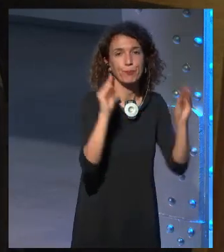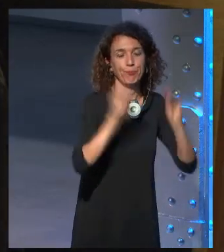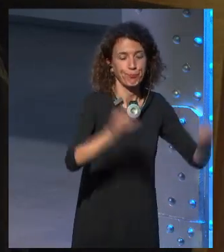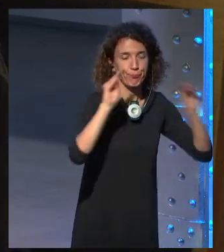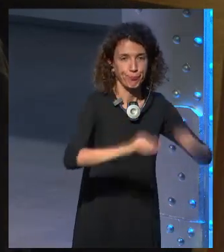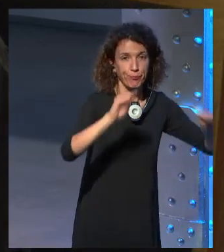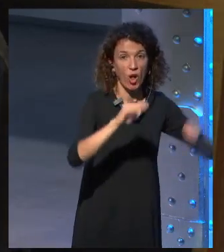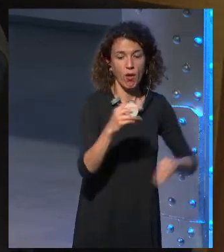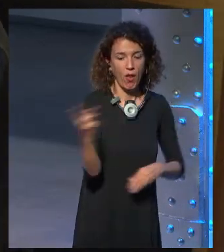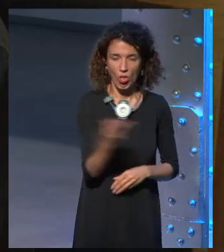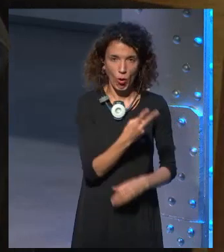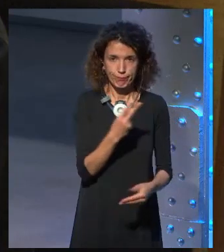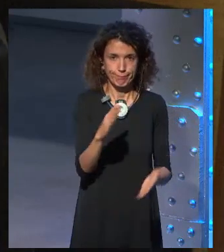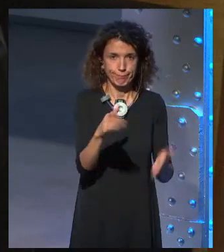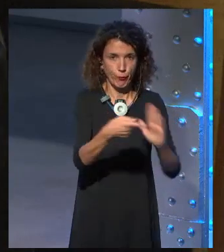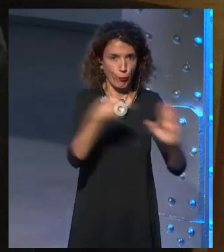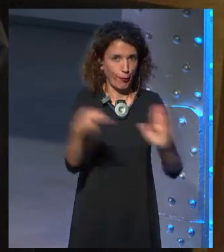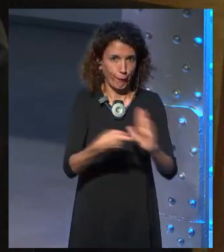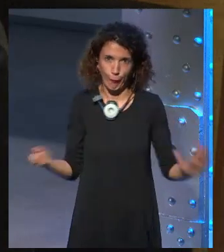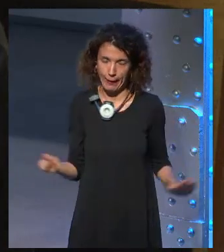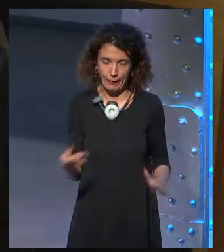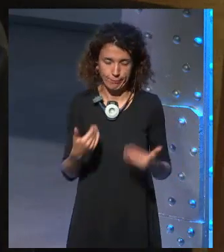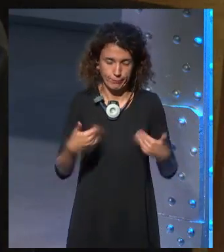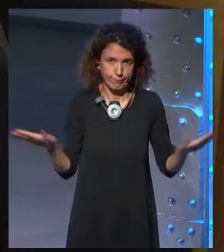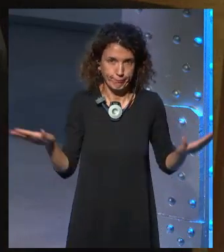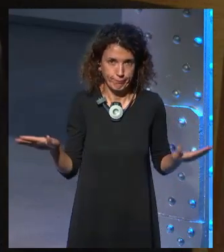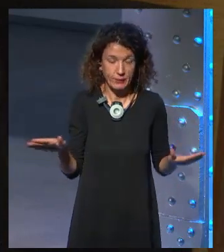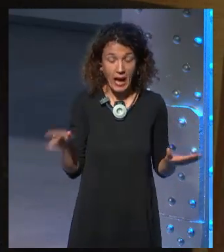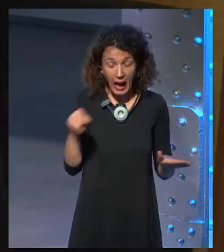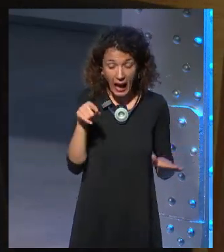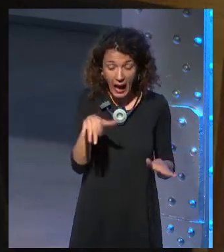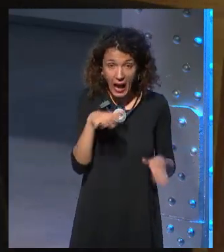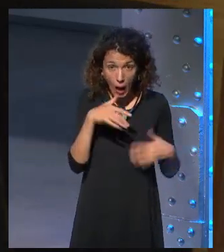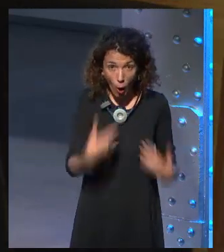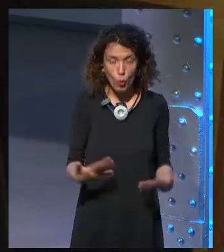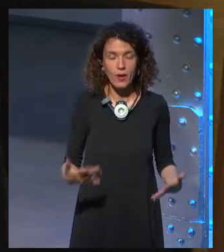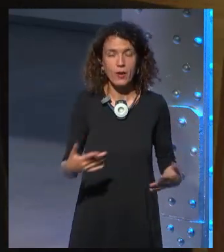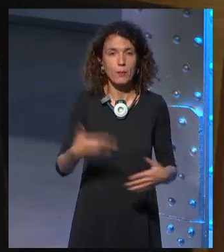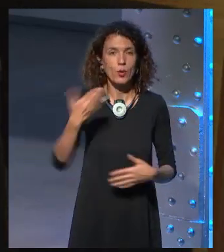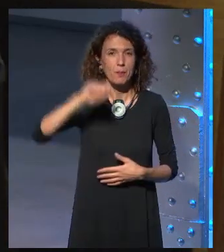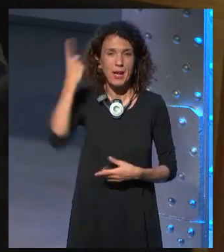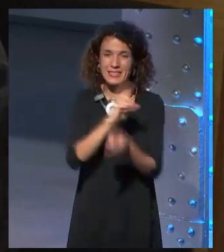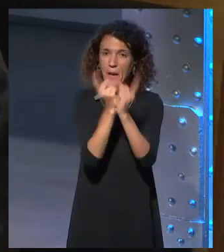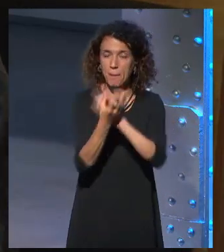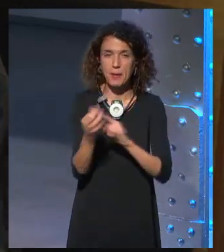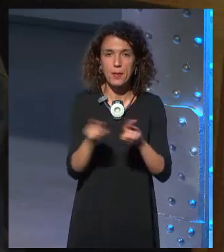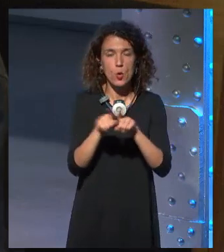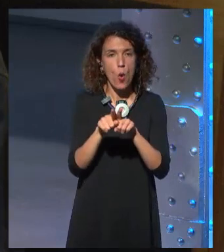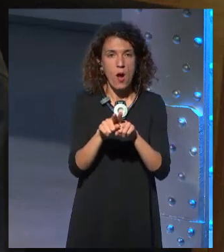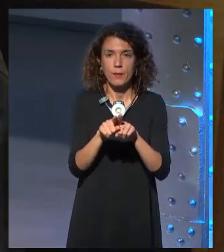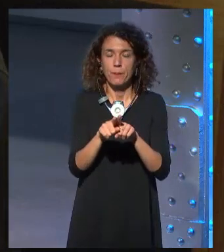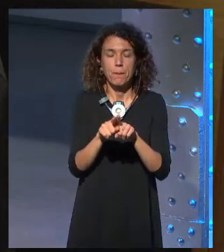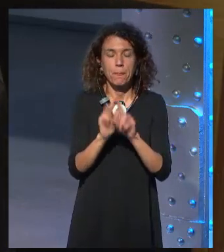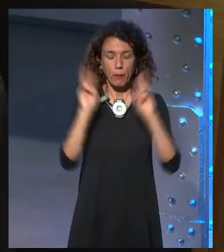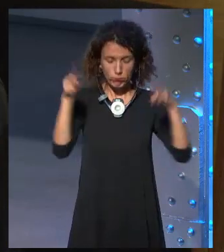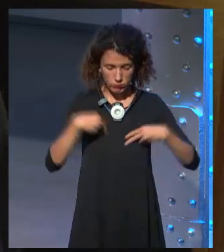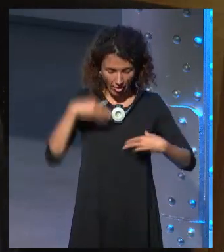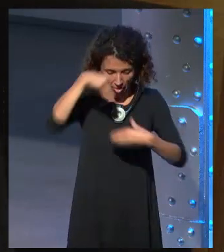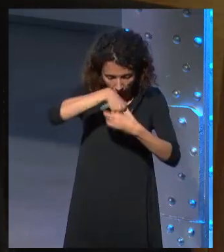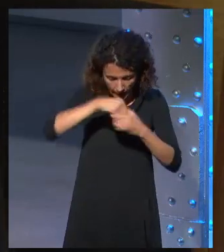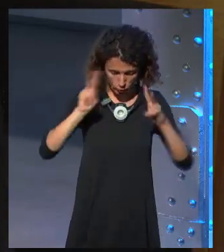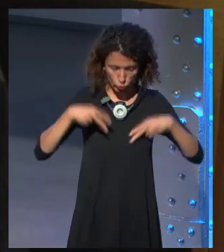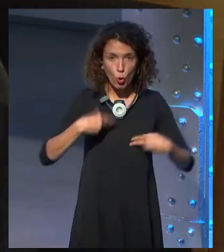as a room for lessons, for delivering lessons. And I think that's not really necessary. I hope that